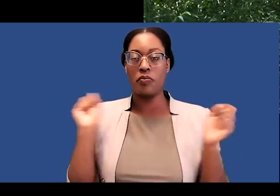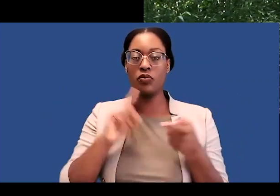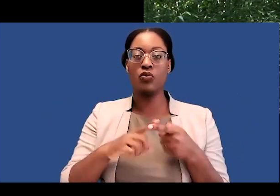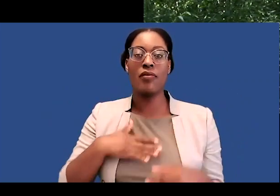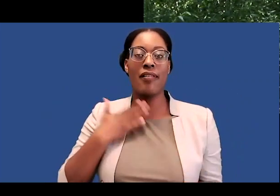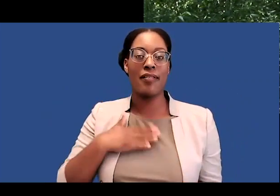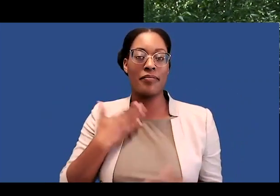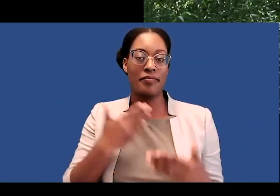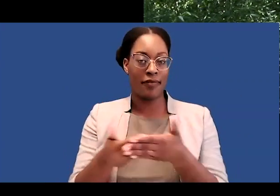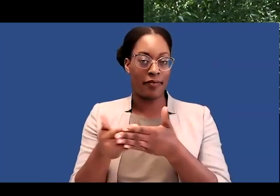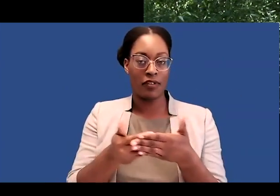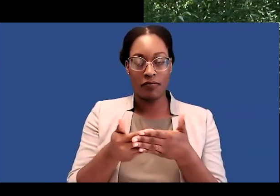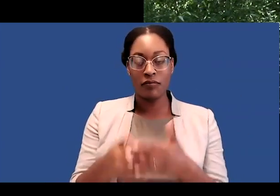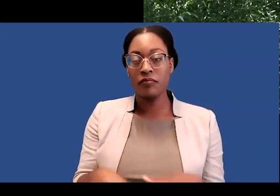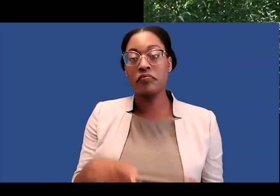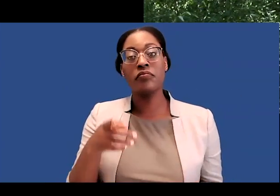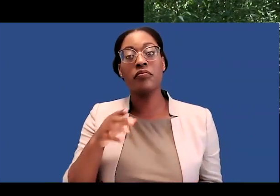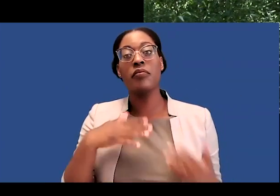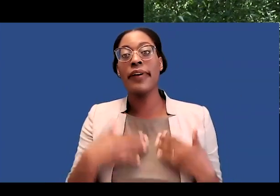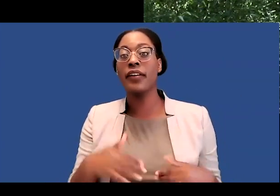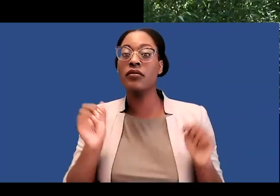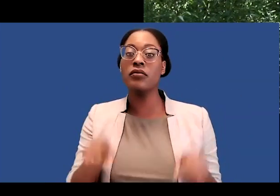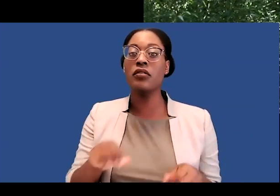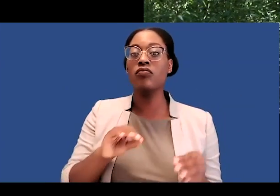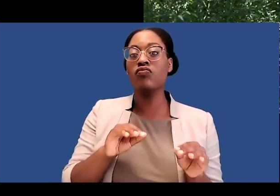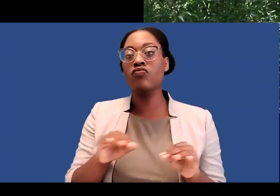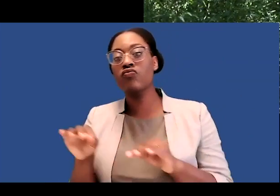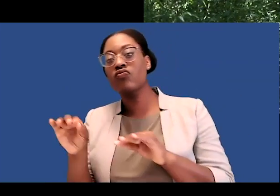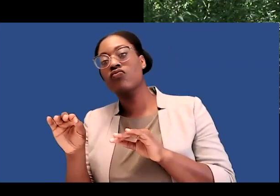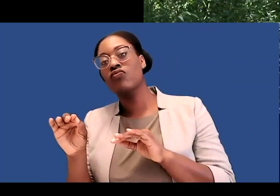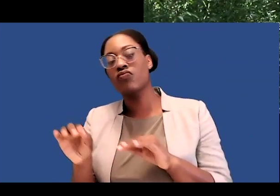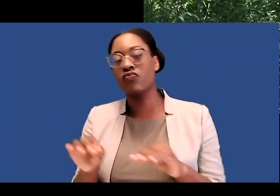rock side to side here.